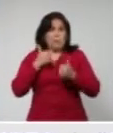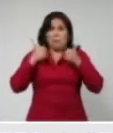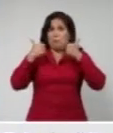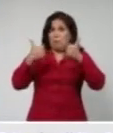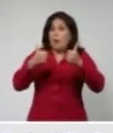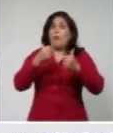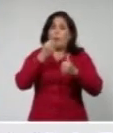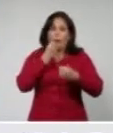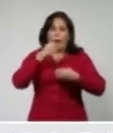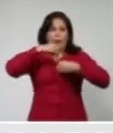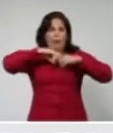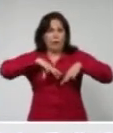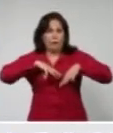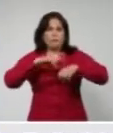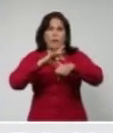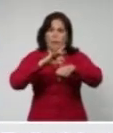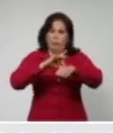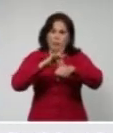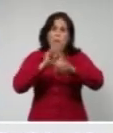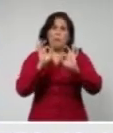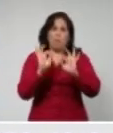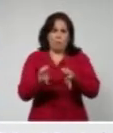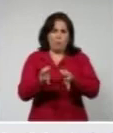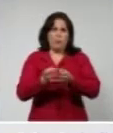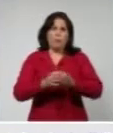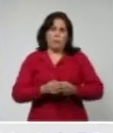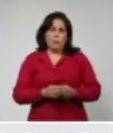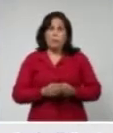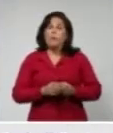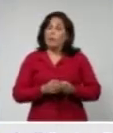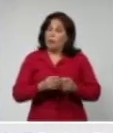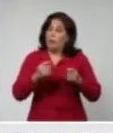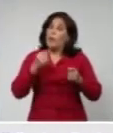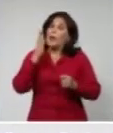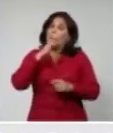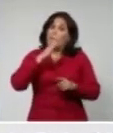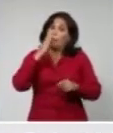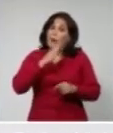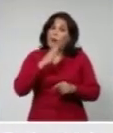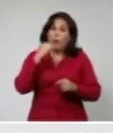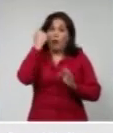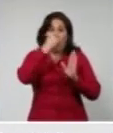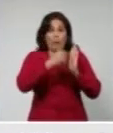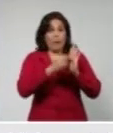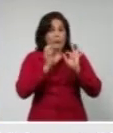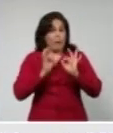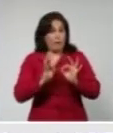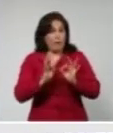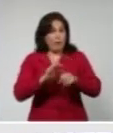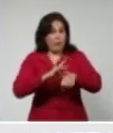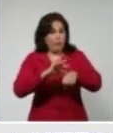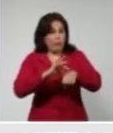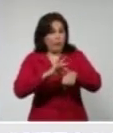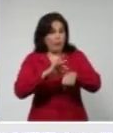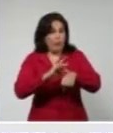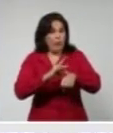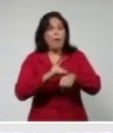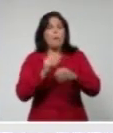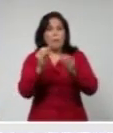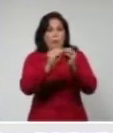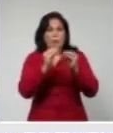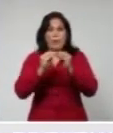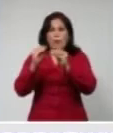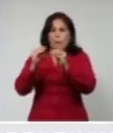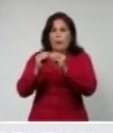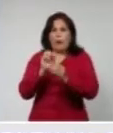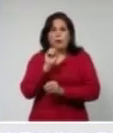Any one of us could have the virus and not know it because we don't have symptoms. And what is